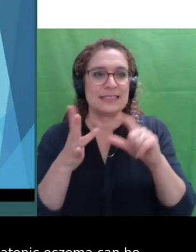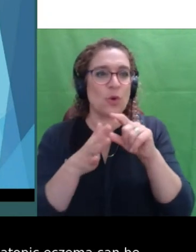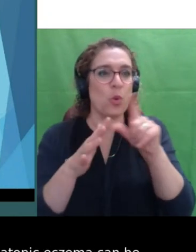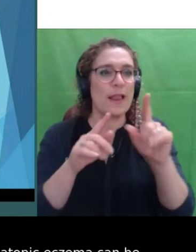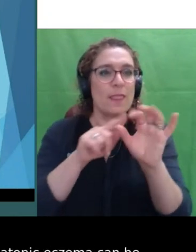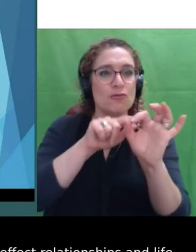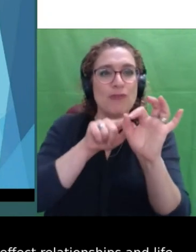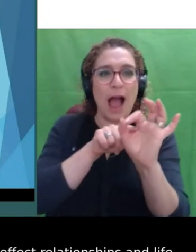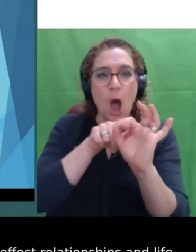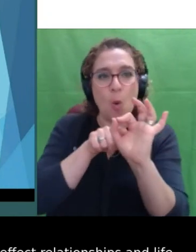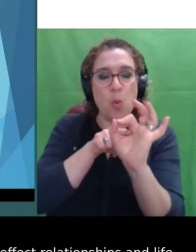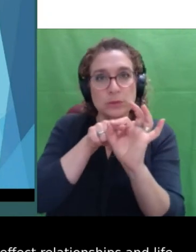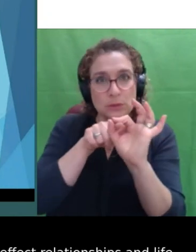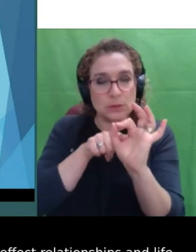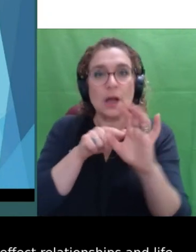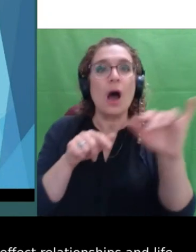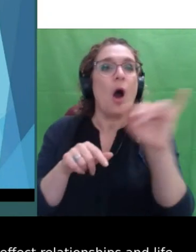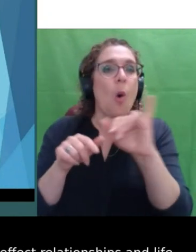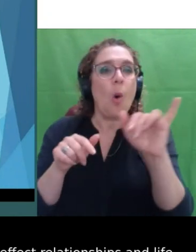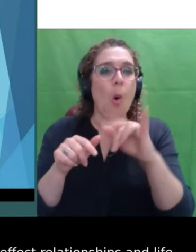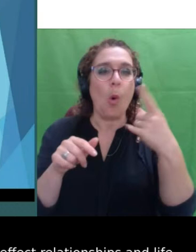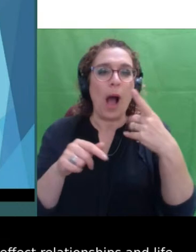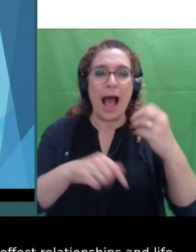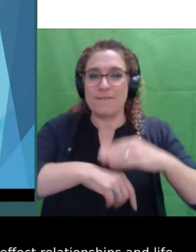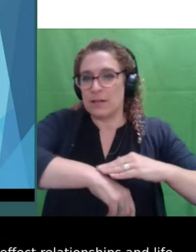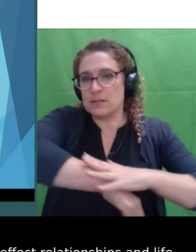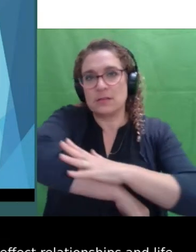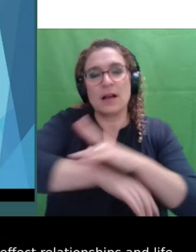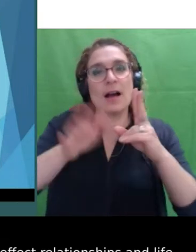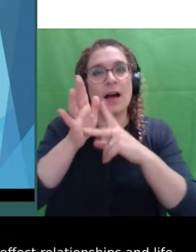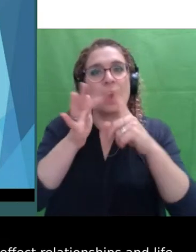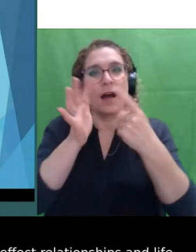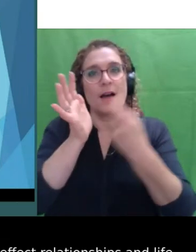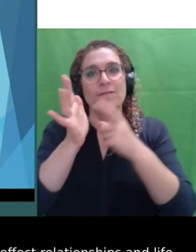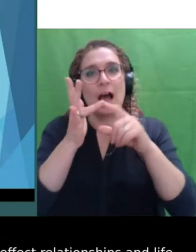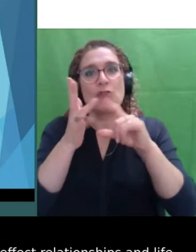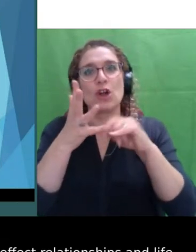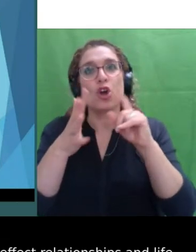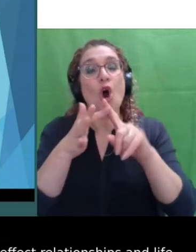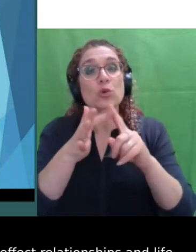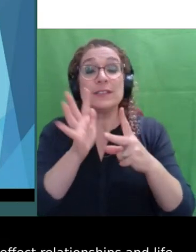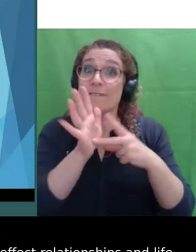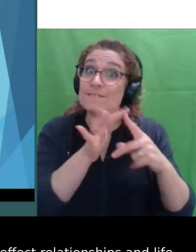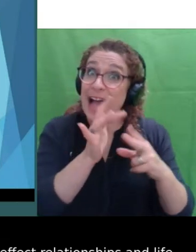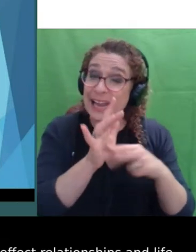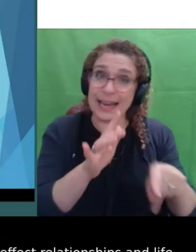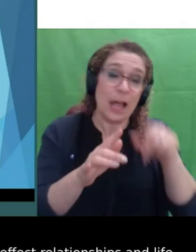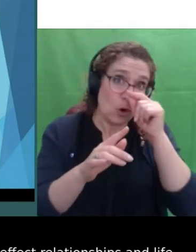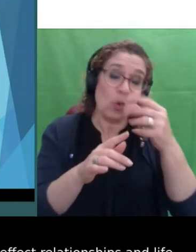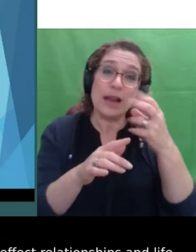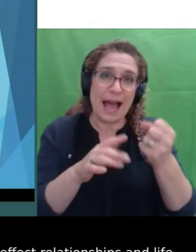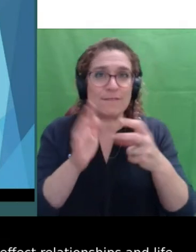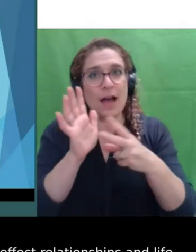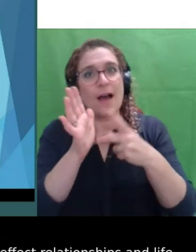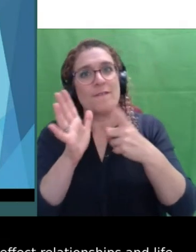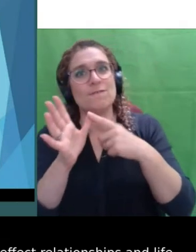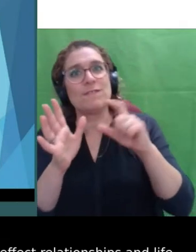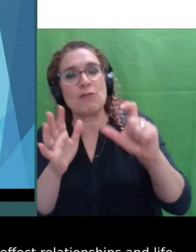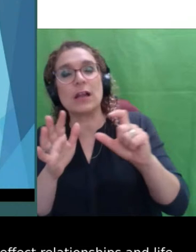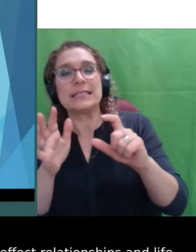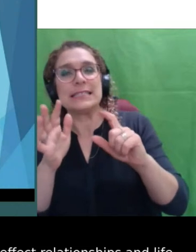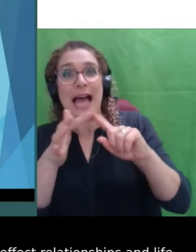and of course if you have varicose veins um you can get varicose eczema which if not treated could even lead to ulceration